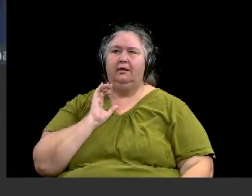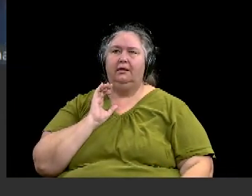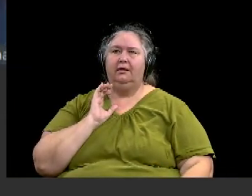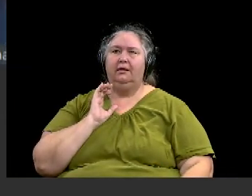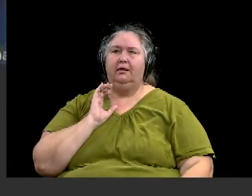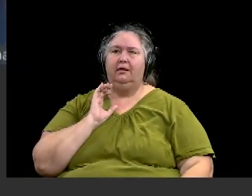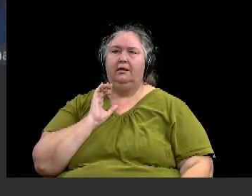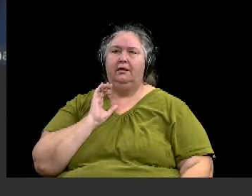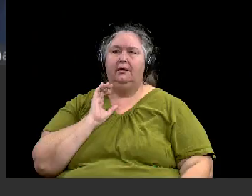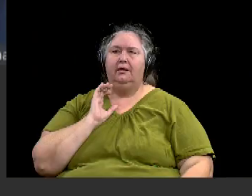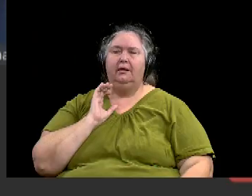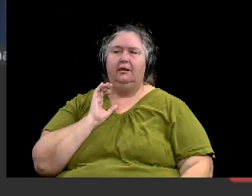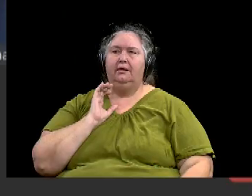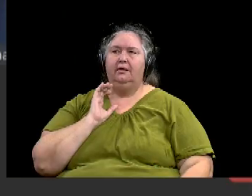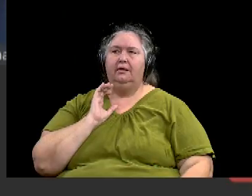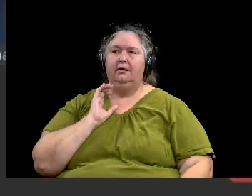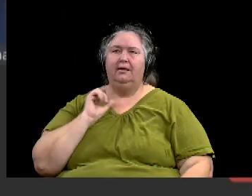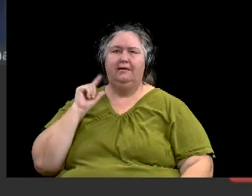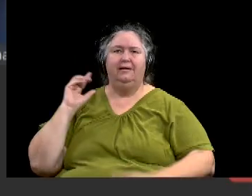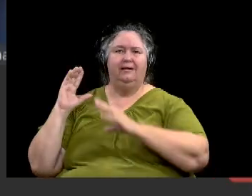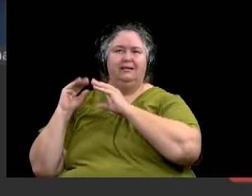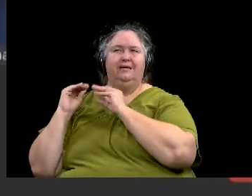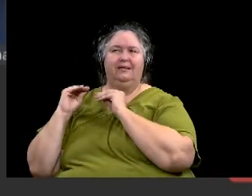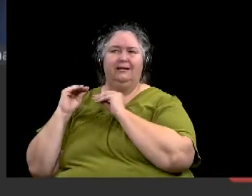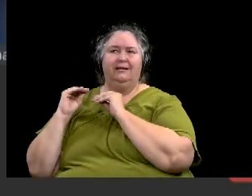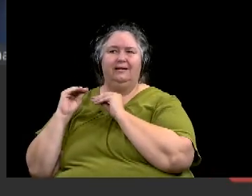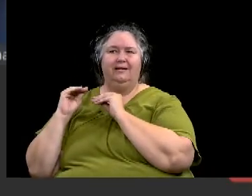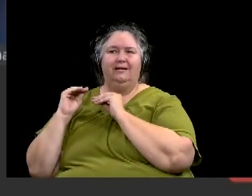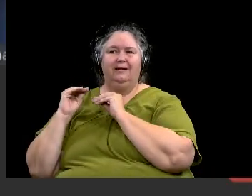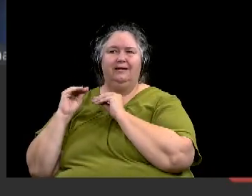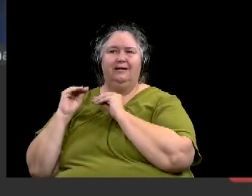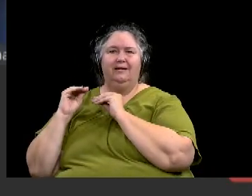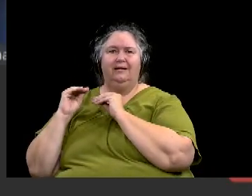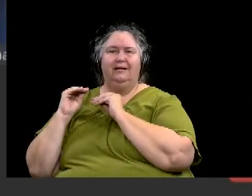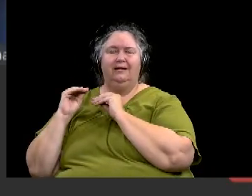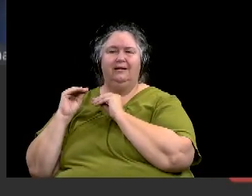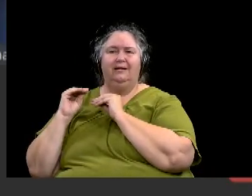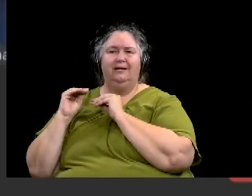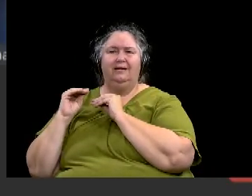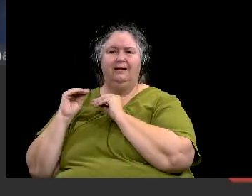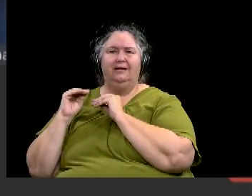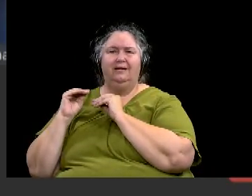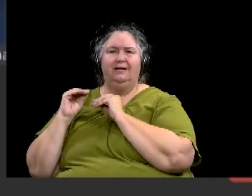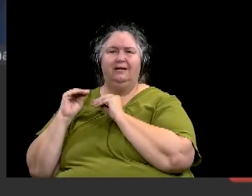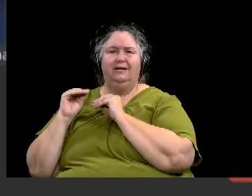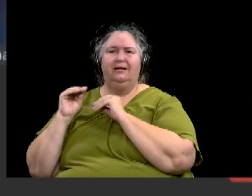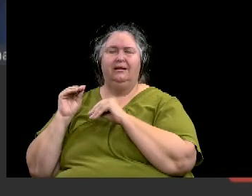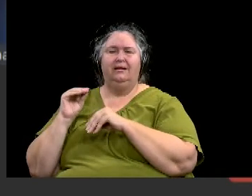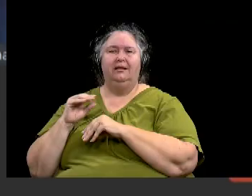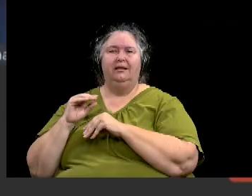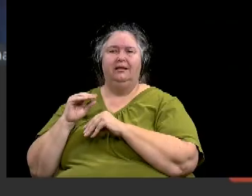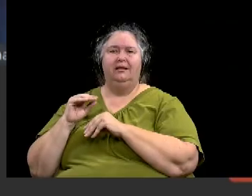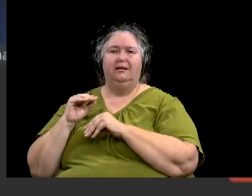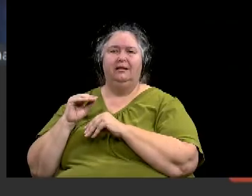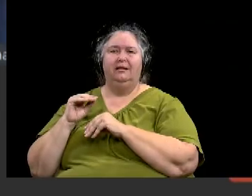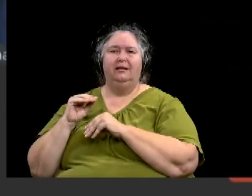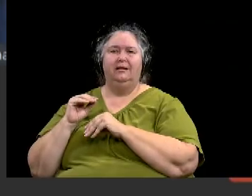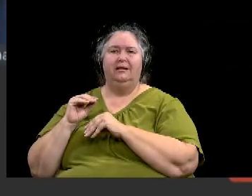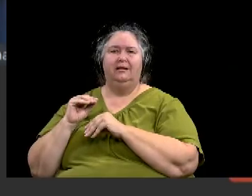on in a asymptomatic fashion. So yes, I'm ready to get rid of the mask too, but we're going to be